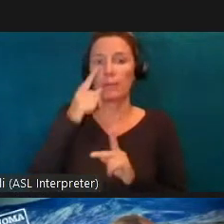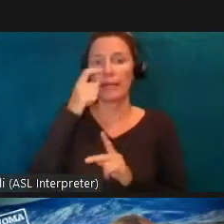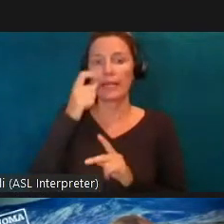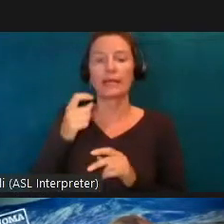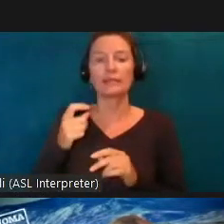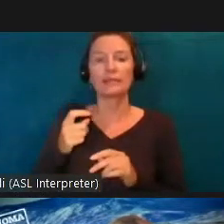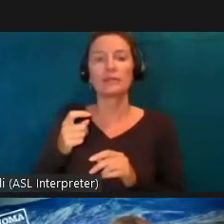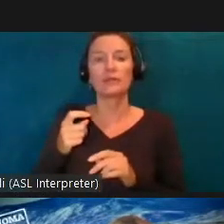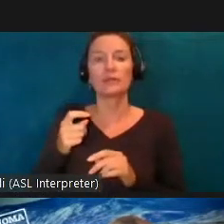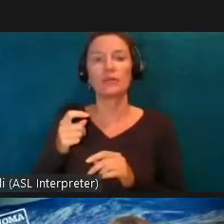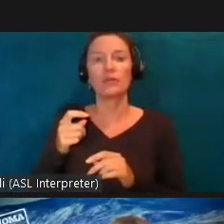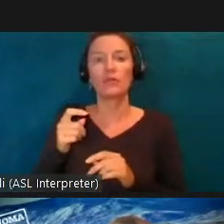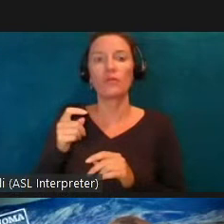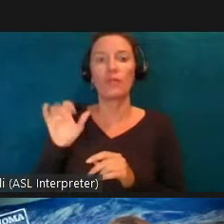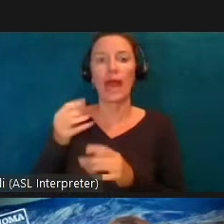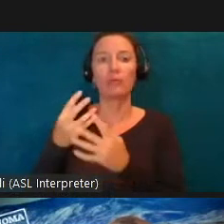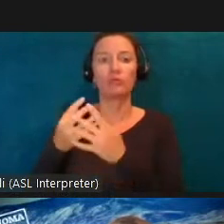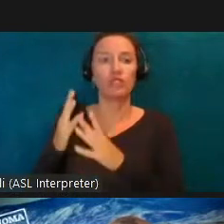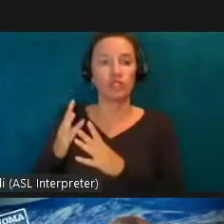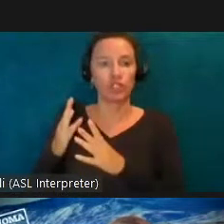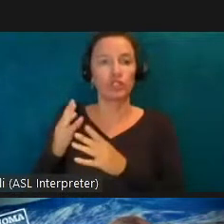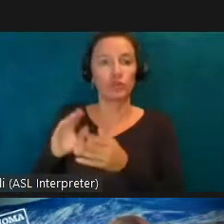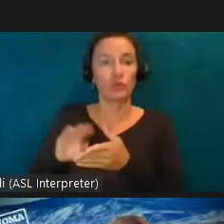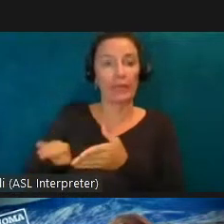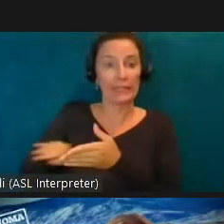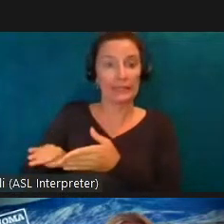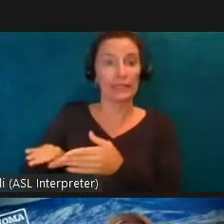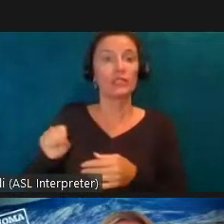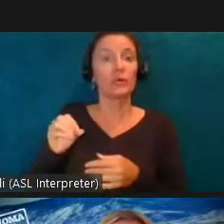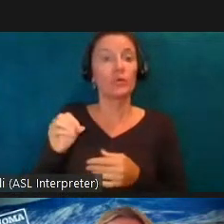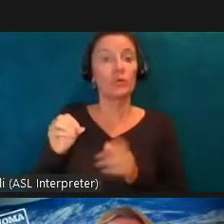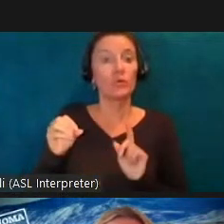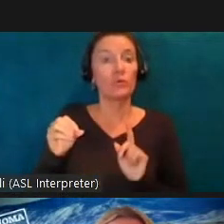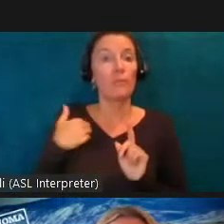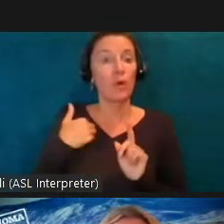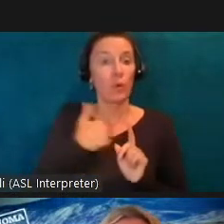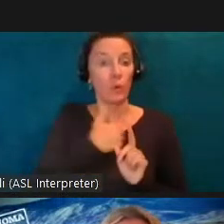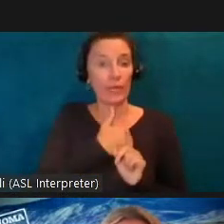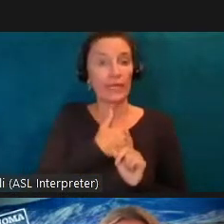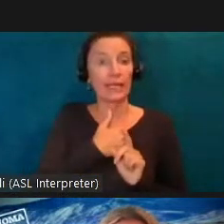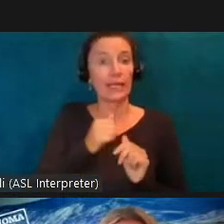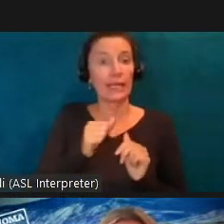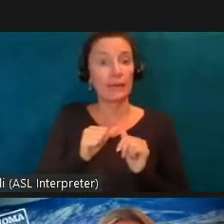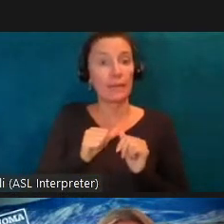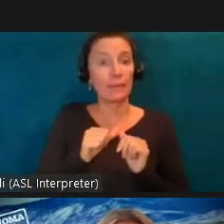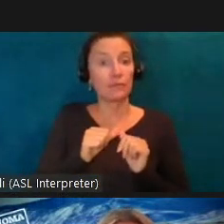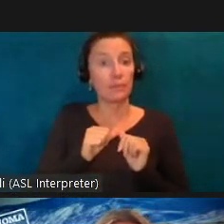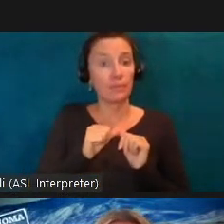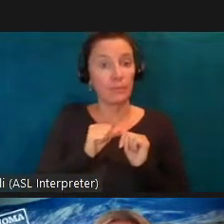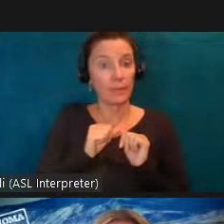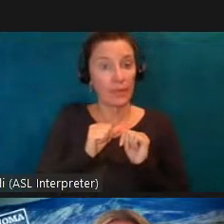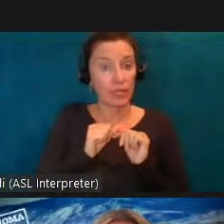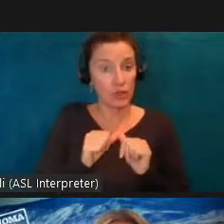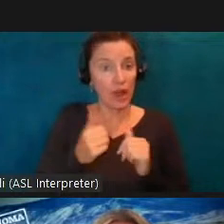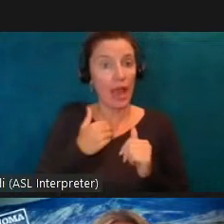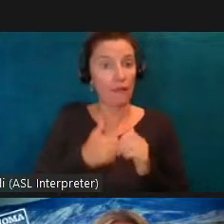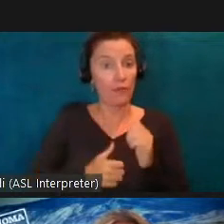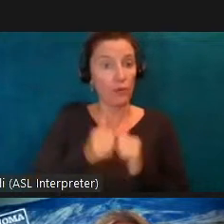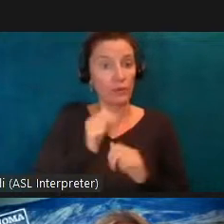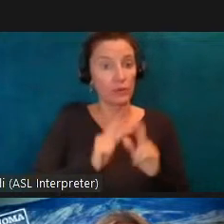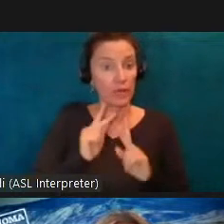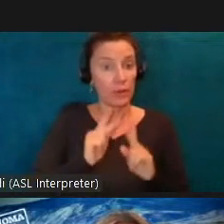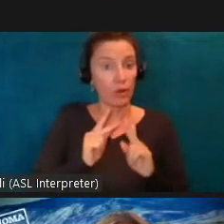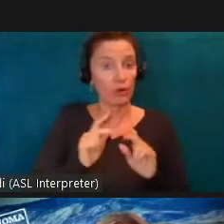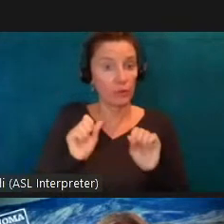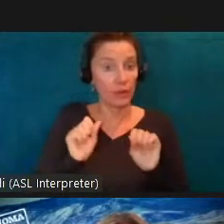However, we're maintaining the most fire crew strength that we can, and we're